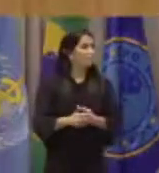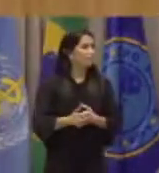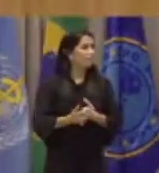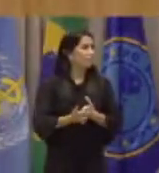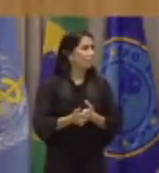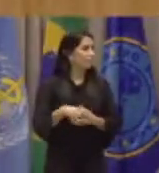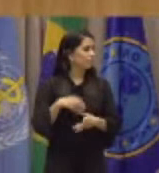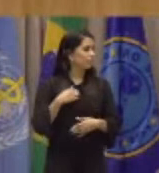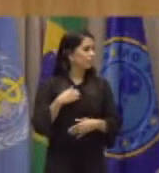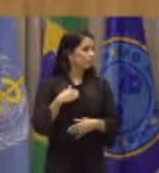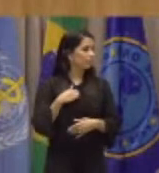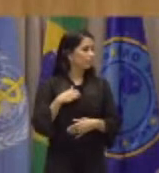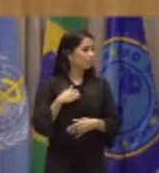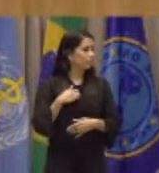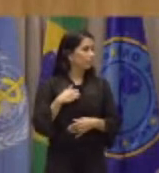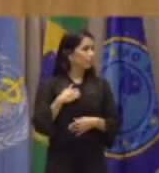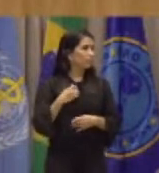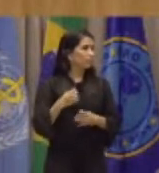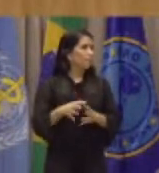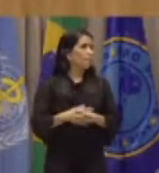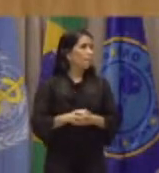that answered.